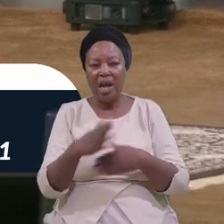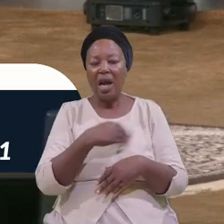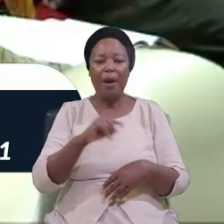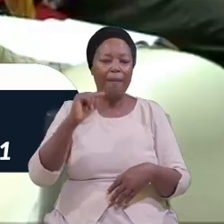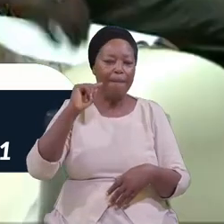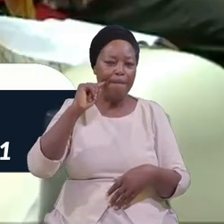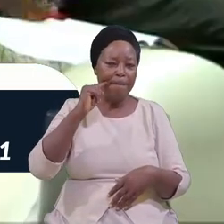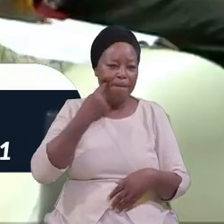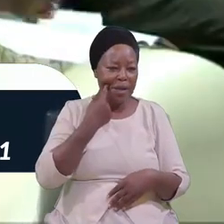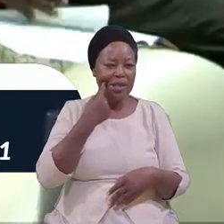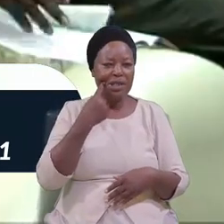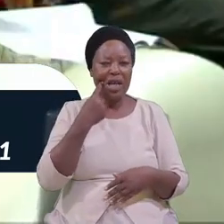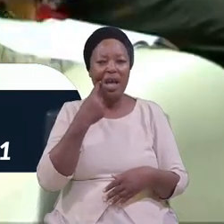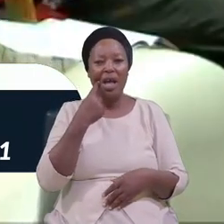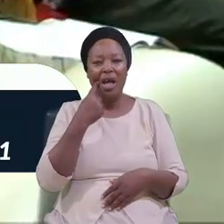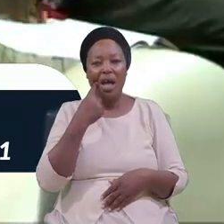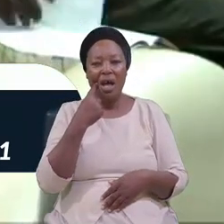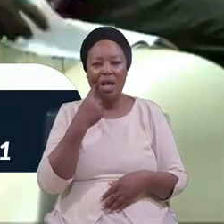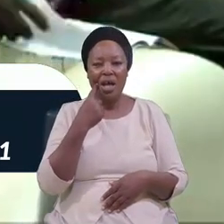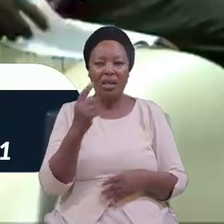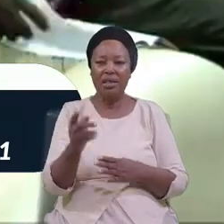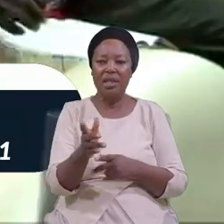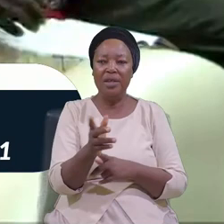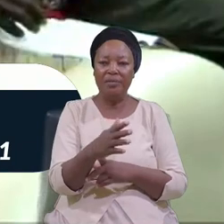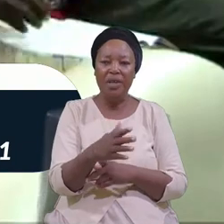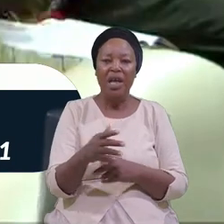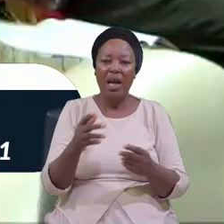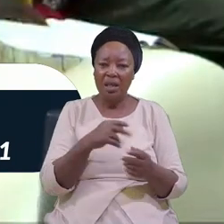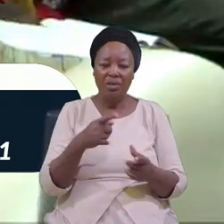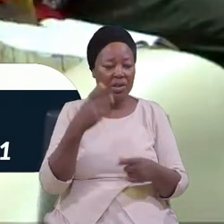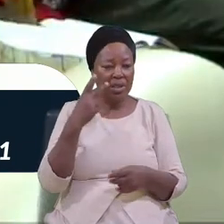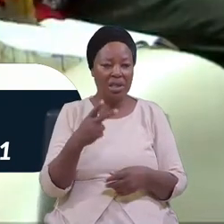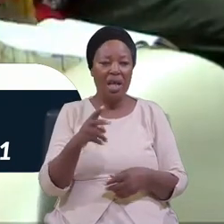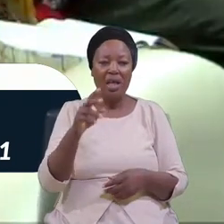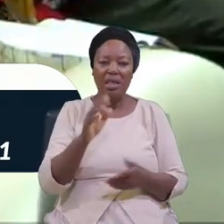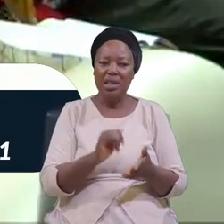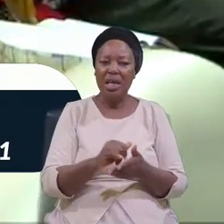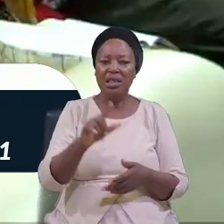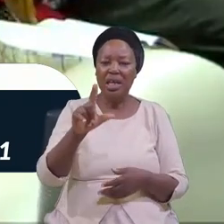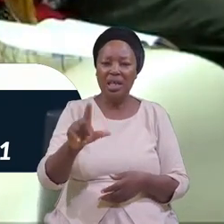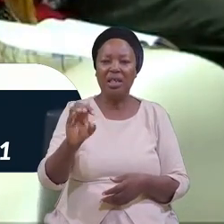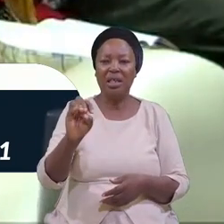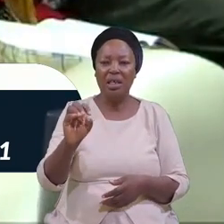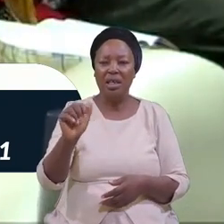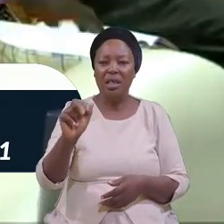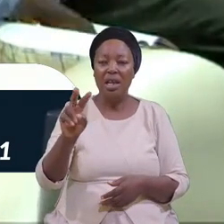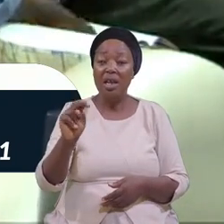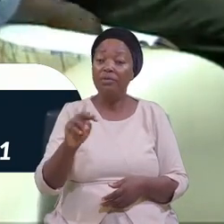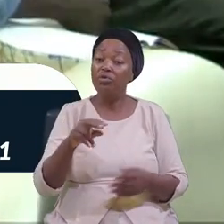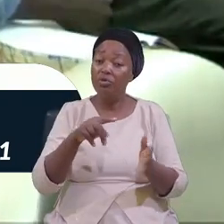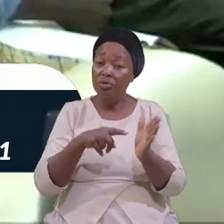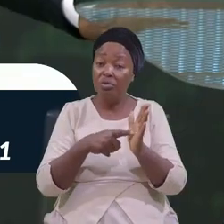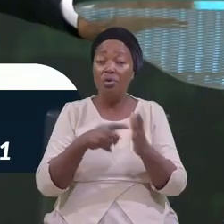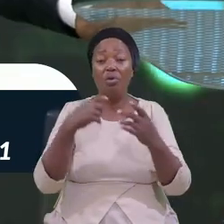and bitter herbs. Leaven symbolizes evil. Leaven symbolizes